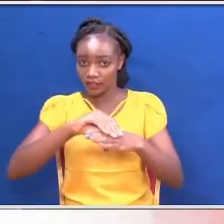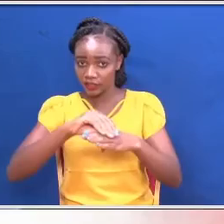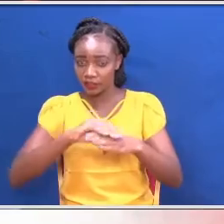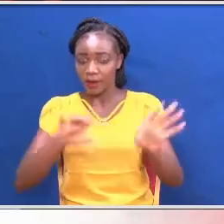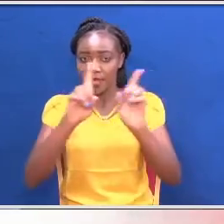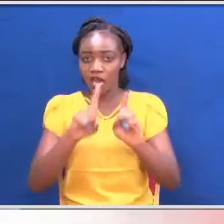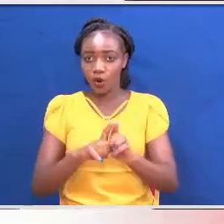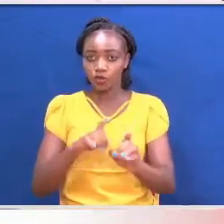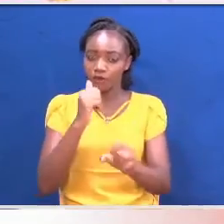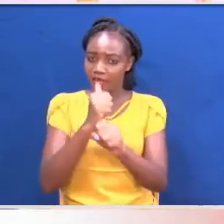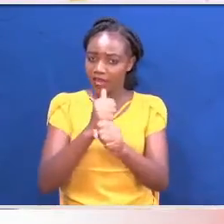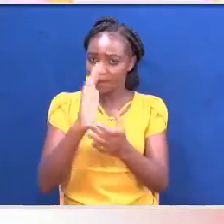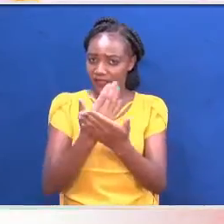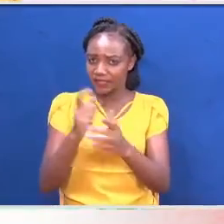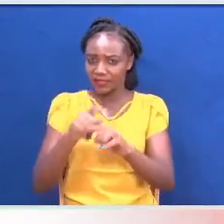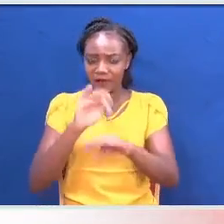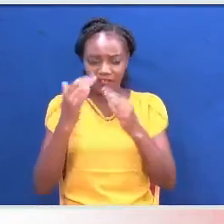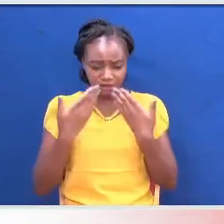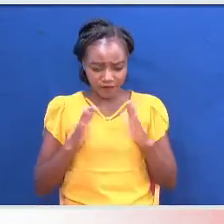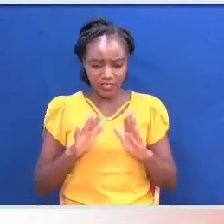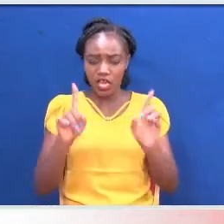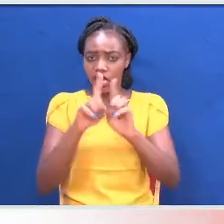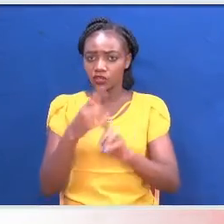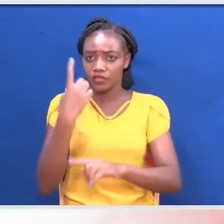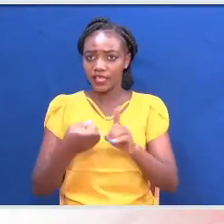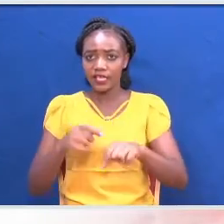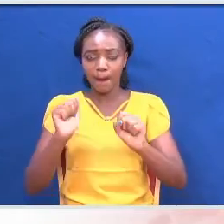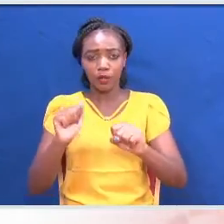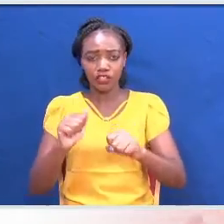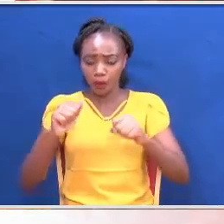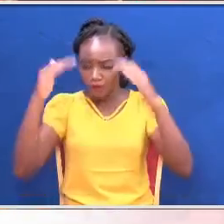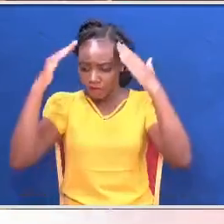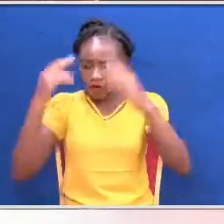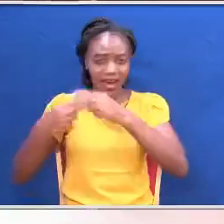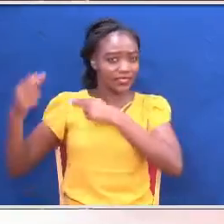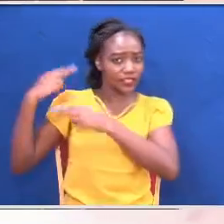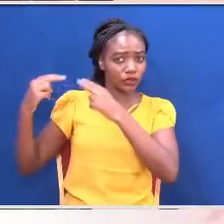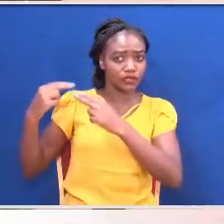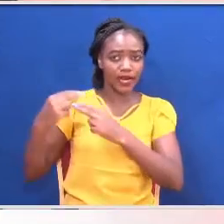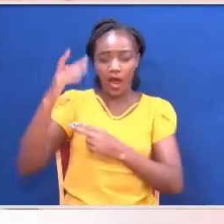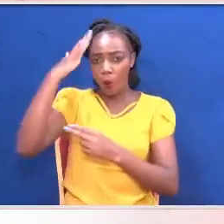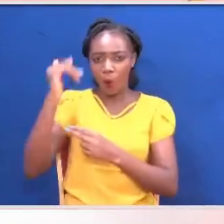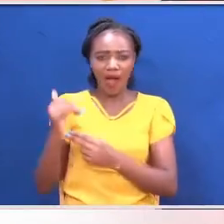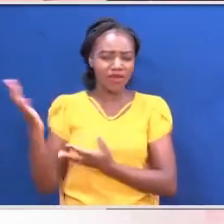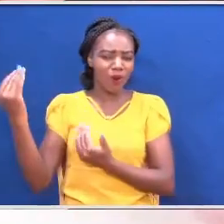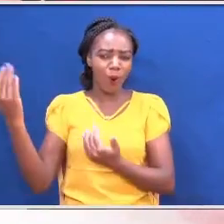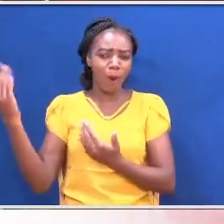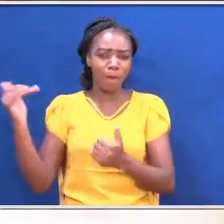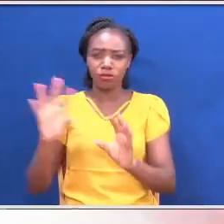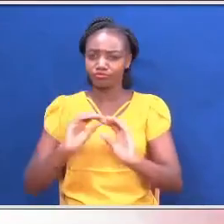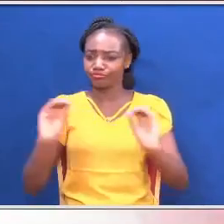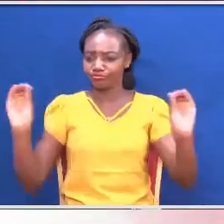deep in the woods, this year's Labor Day could potentially go down in history as hopeless and dull as last